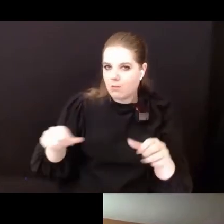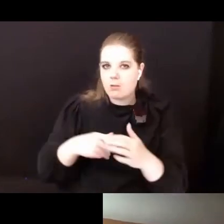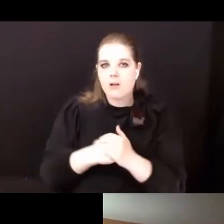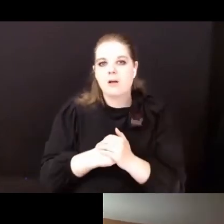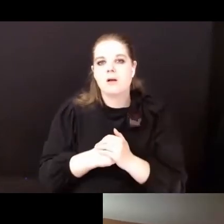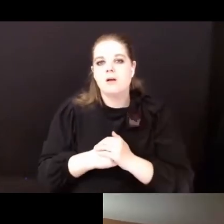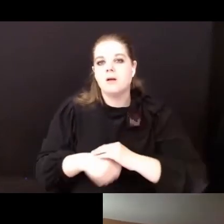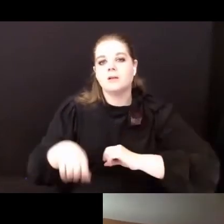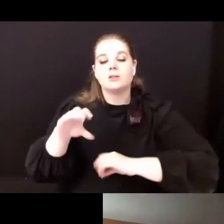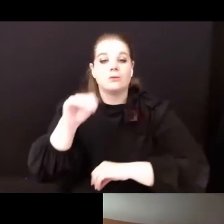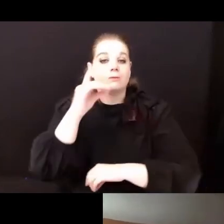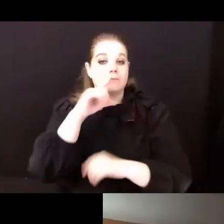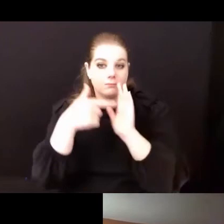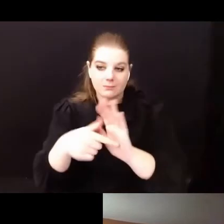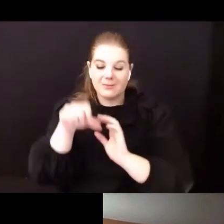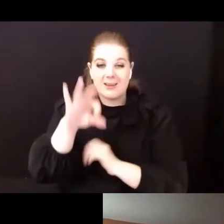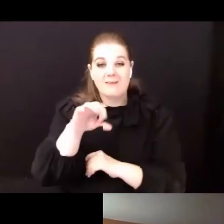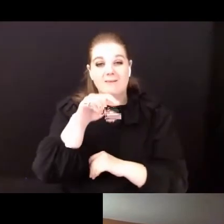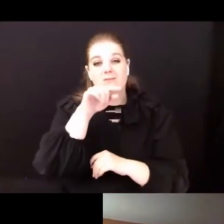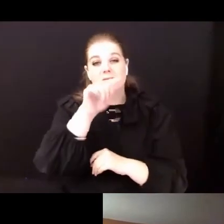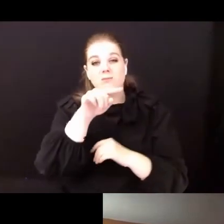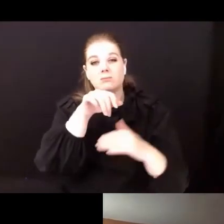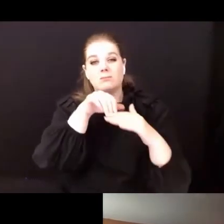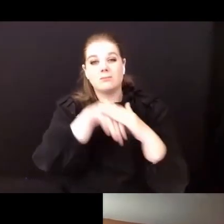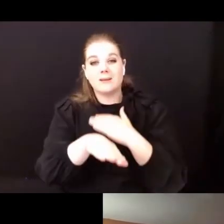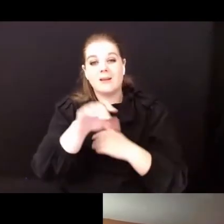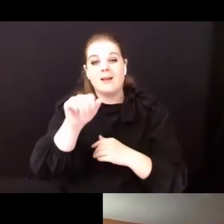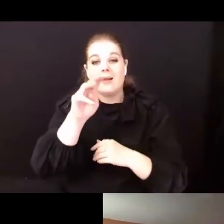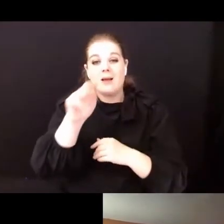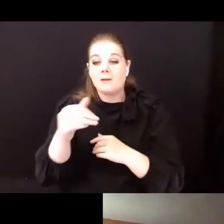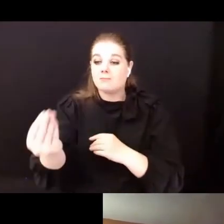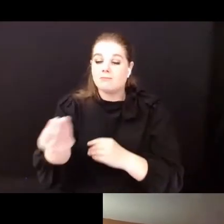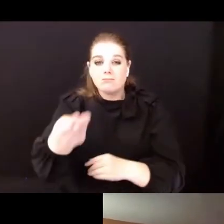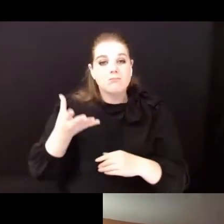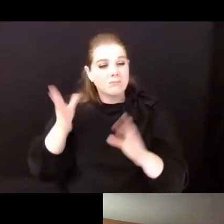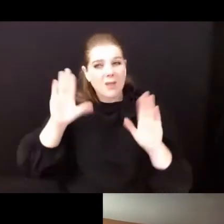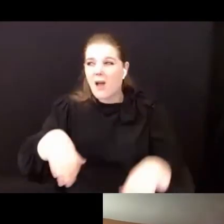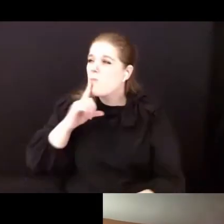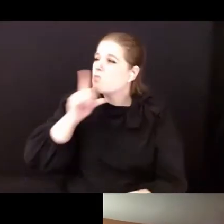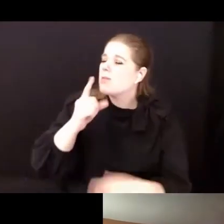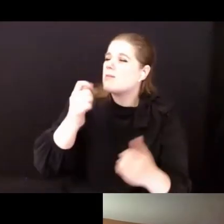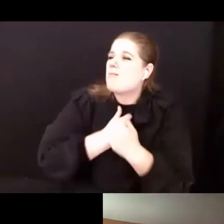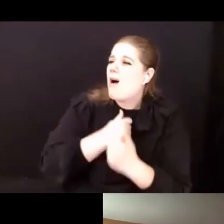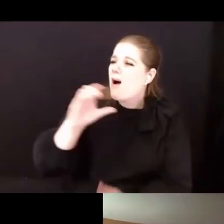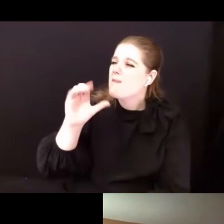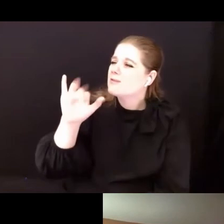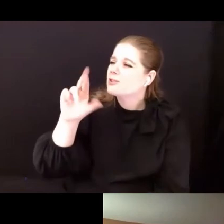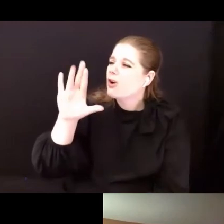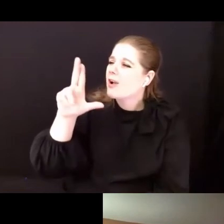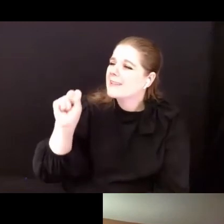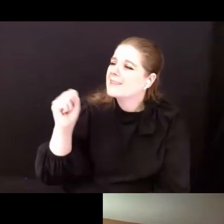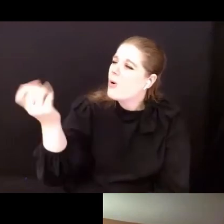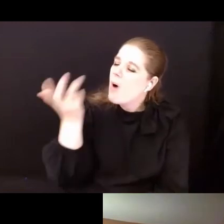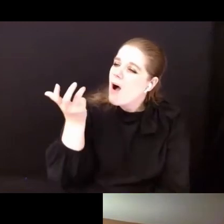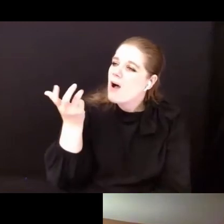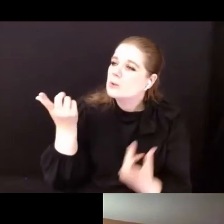Amy, I really love this circus. And I decided what I want to do